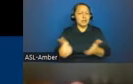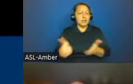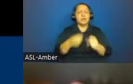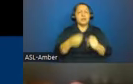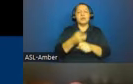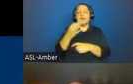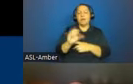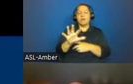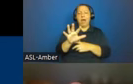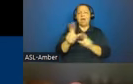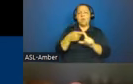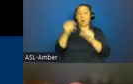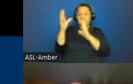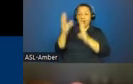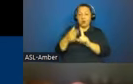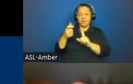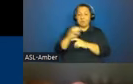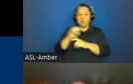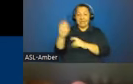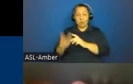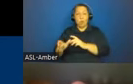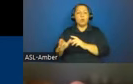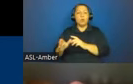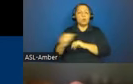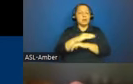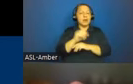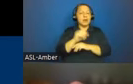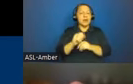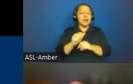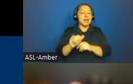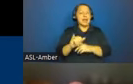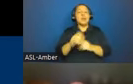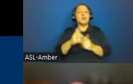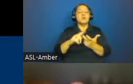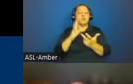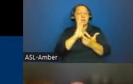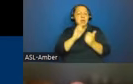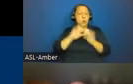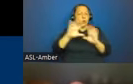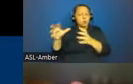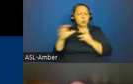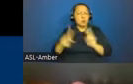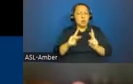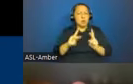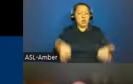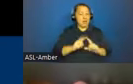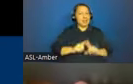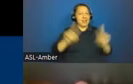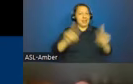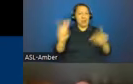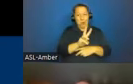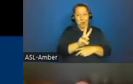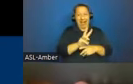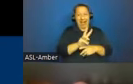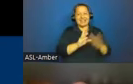by the AIA to speak to gatherings here in what was then the very distant West Coast. Scholars from East Coast institutions